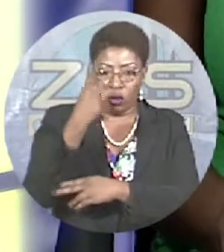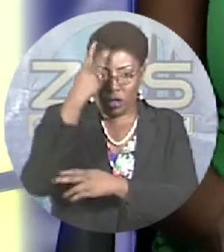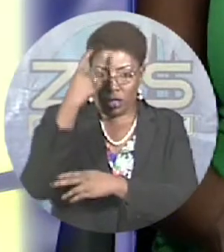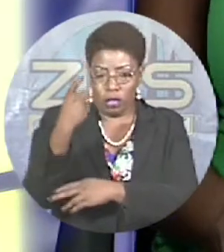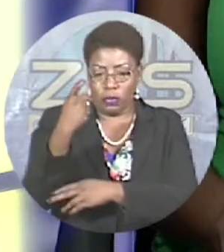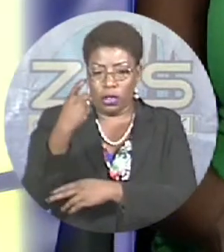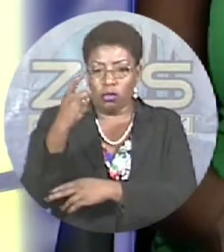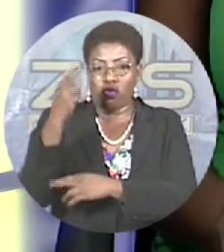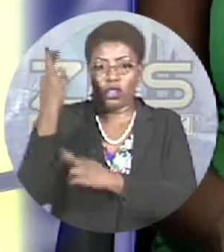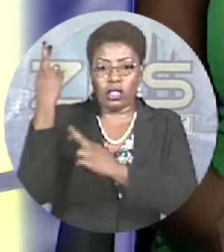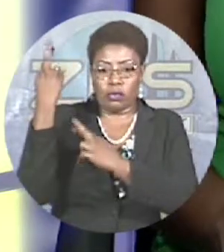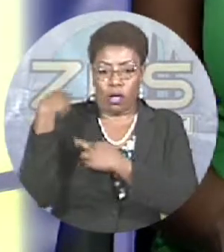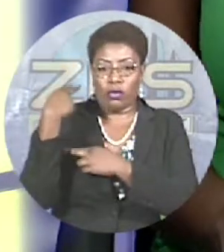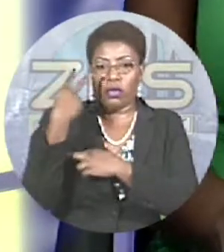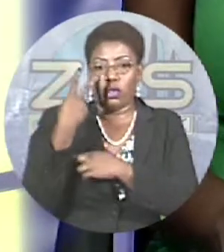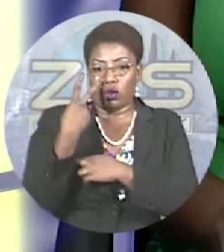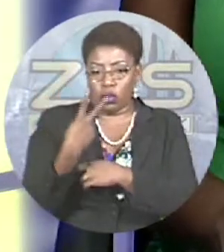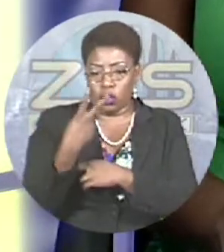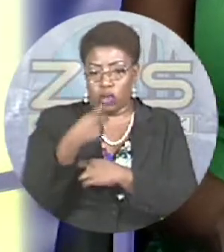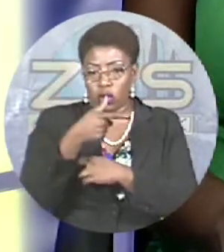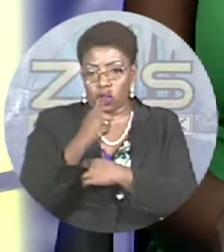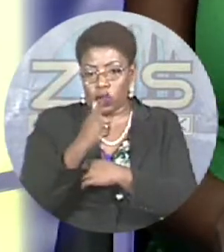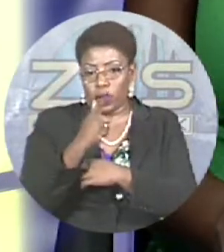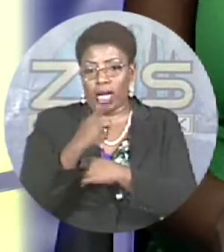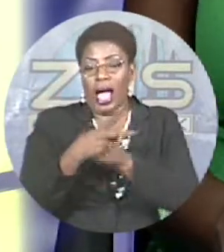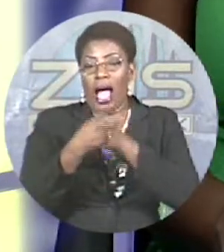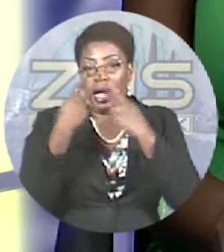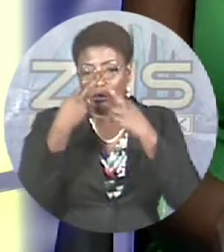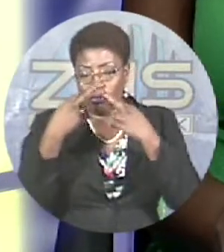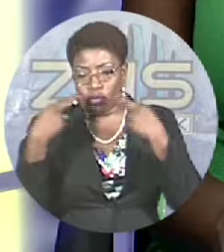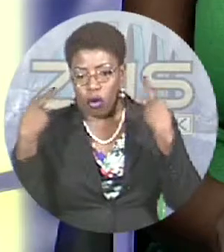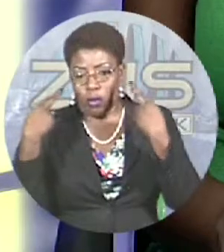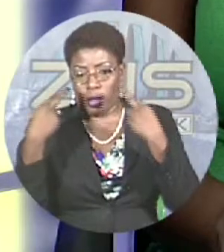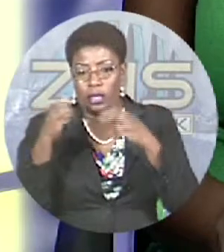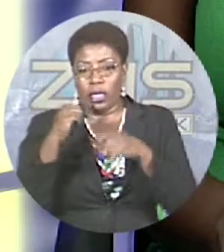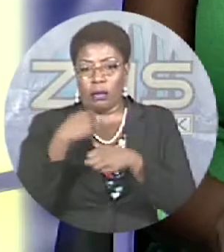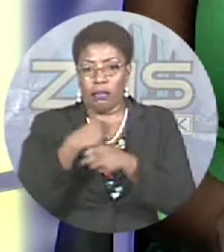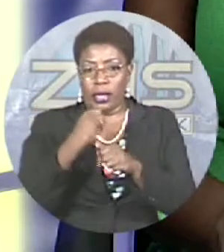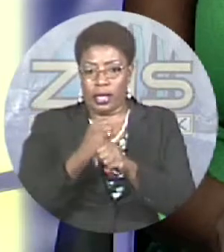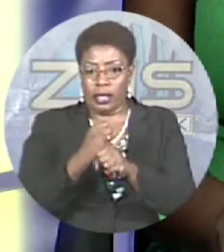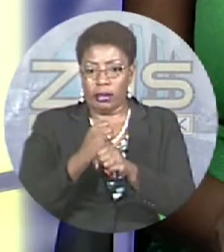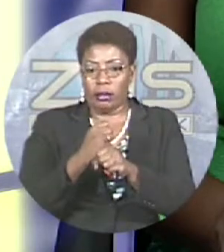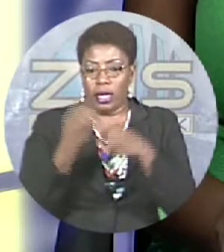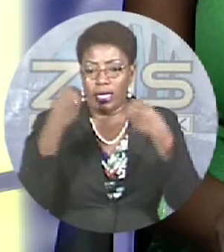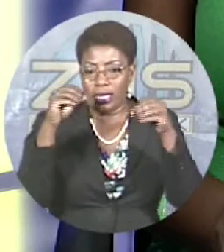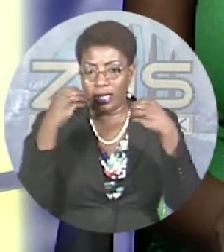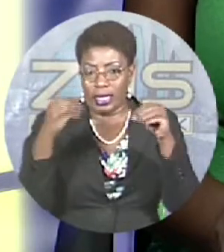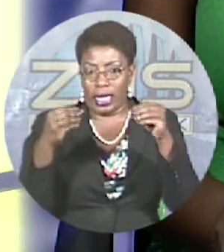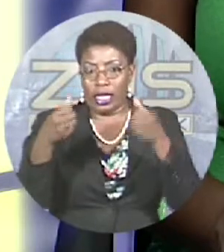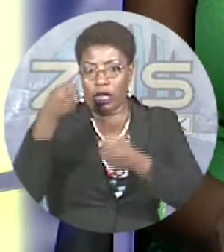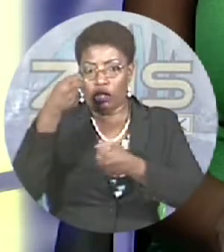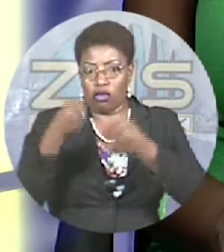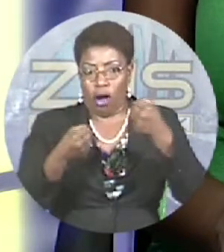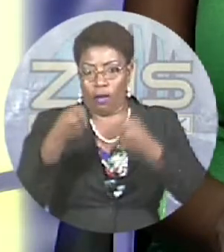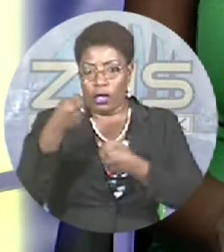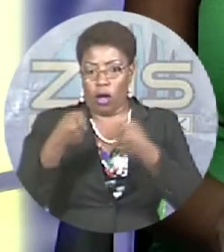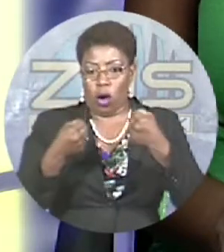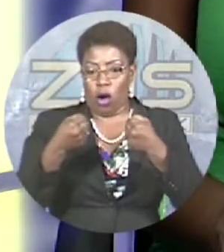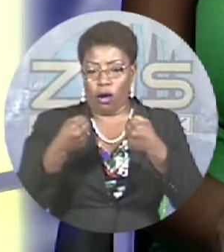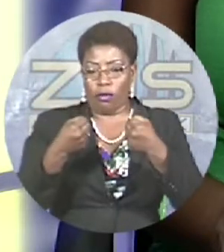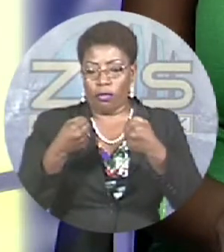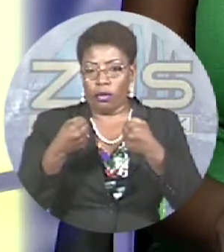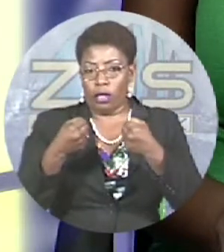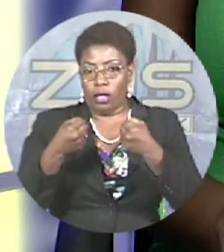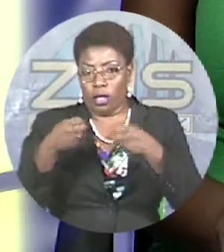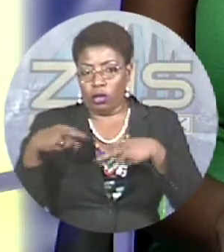the shooting and armed robbery. Police say two men were making a transaction over the sale of a vehicle driving off Frank Watson Highway